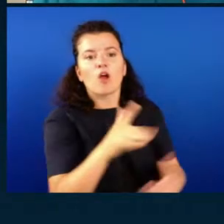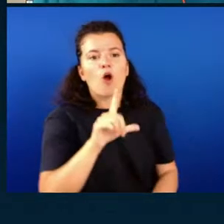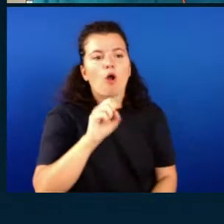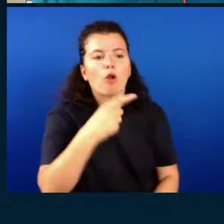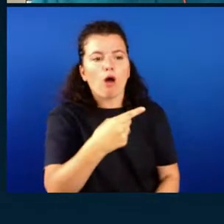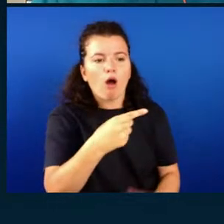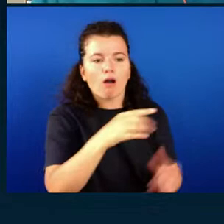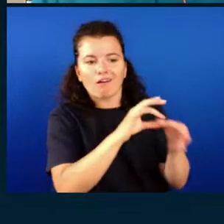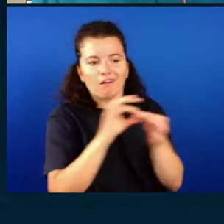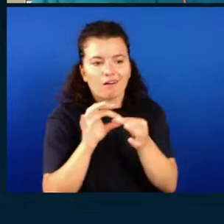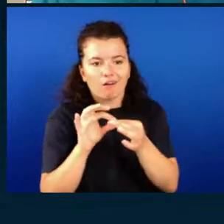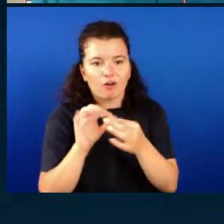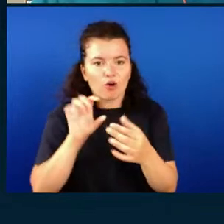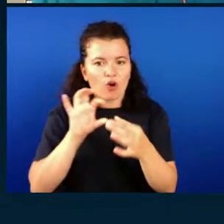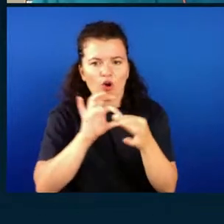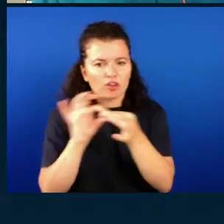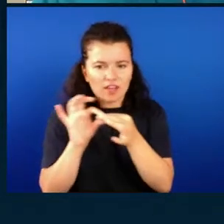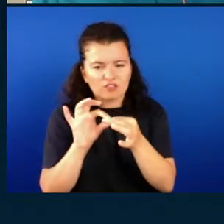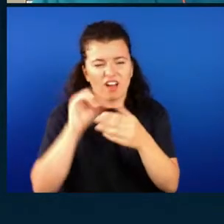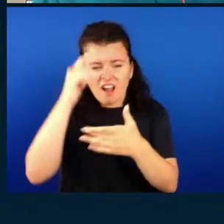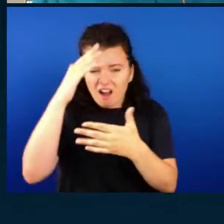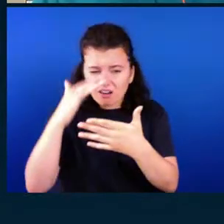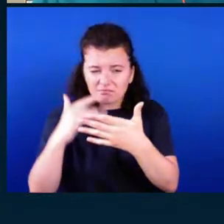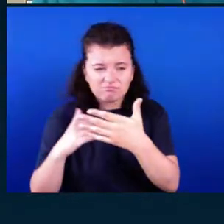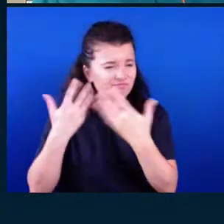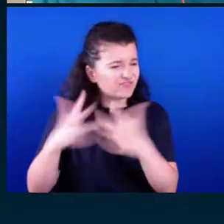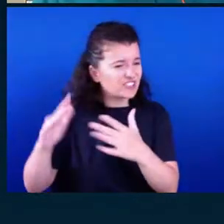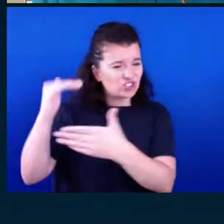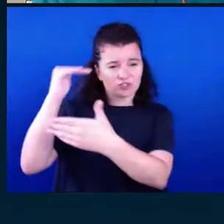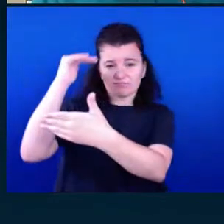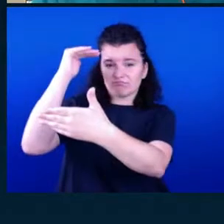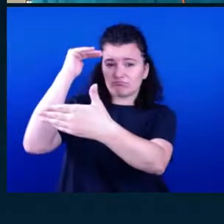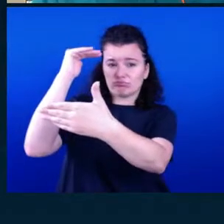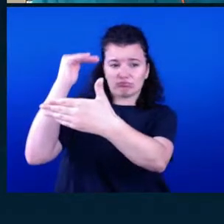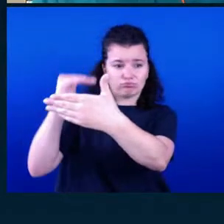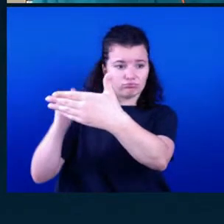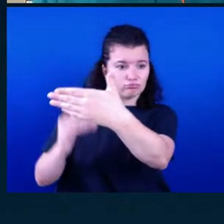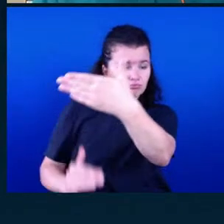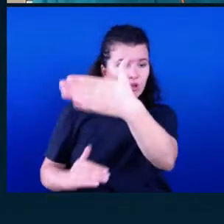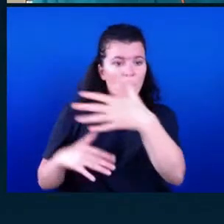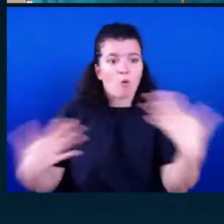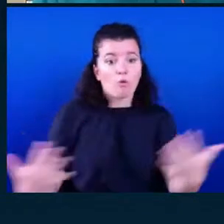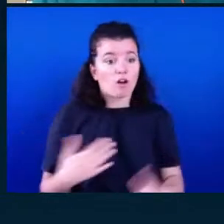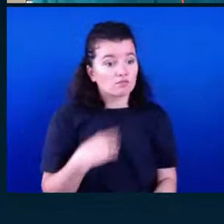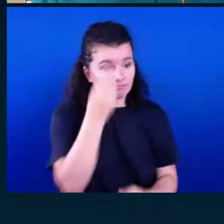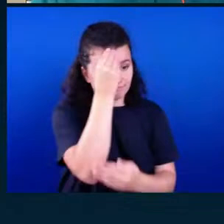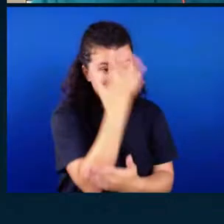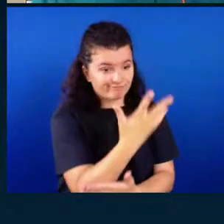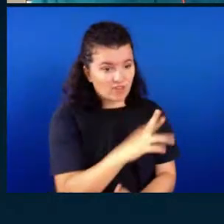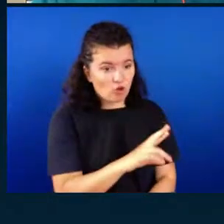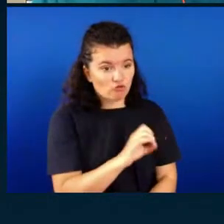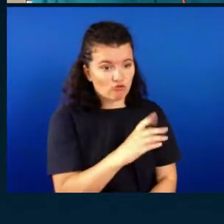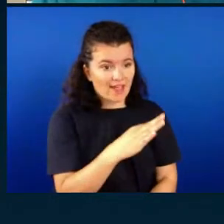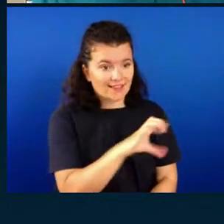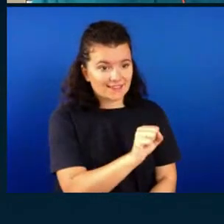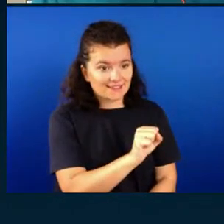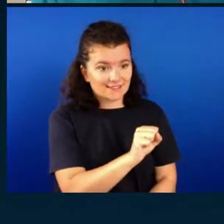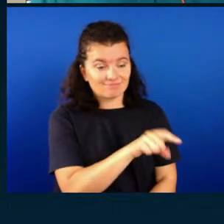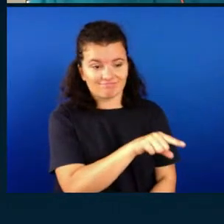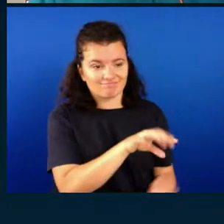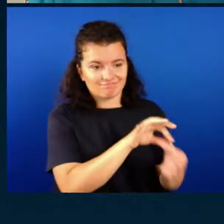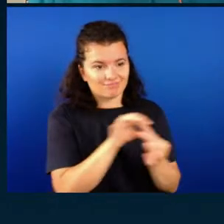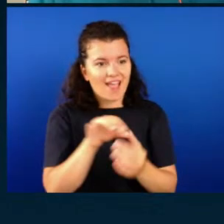Redis as well. And again, all that we did here to set up Redis was tell it about it in our YAML file. And here we're going with